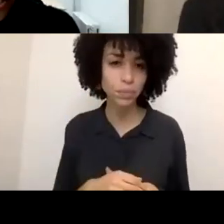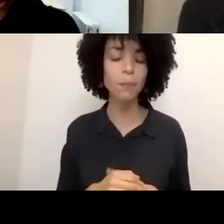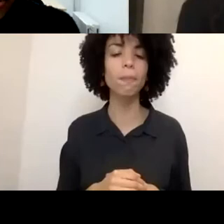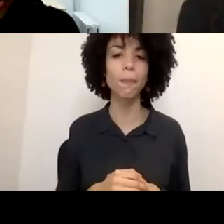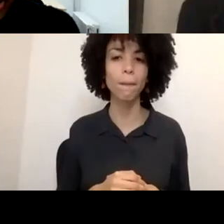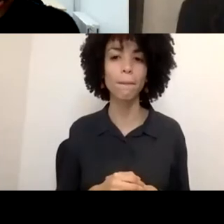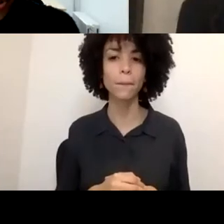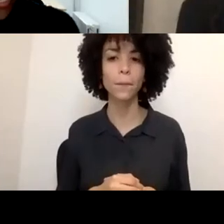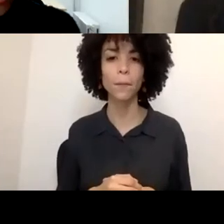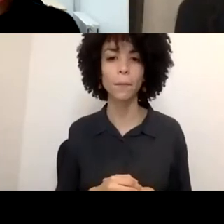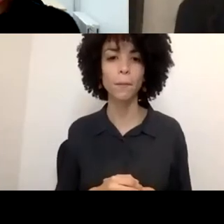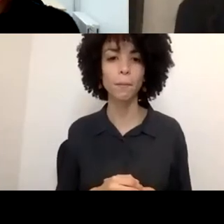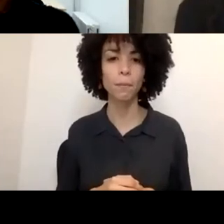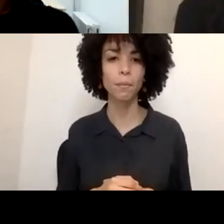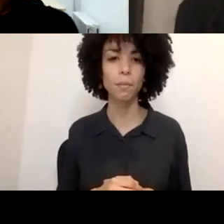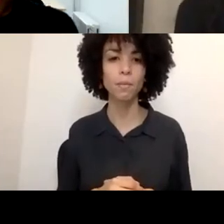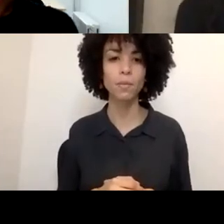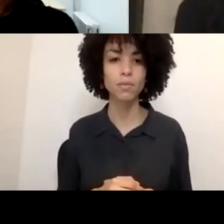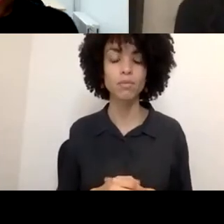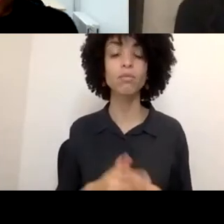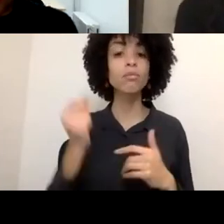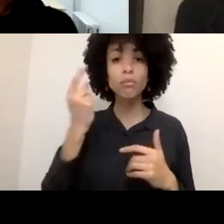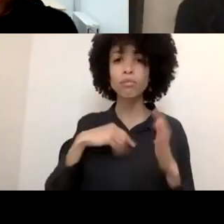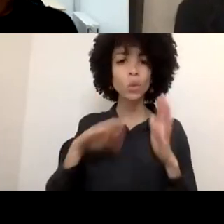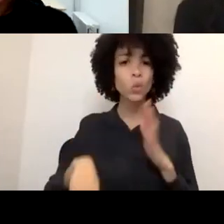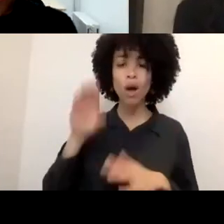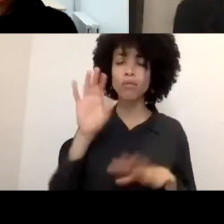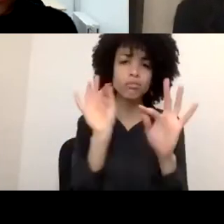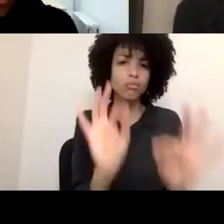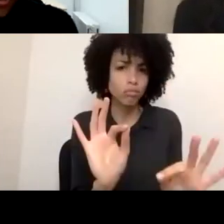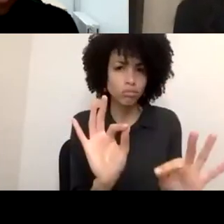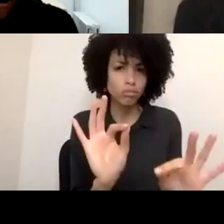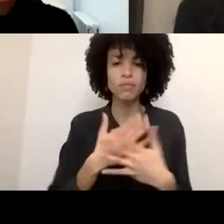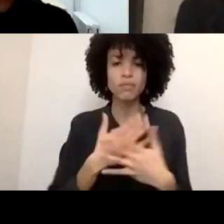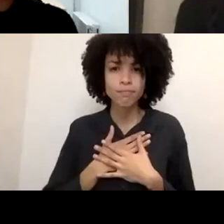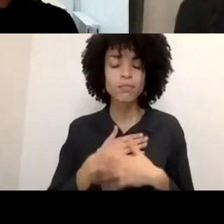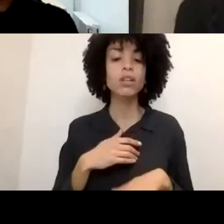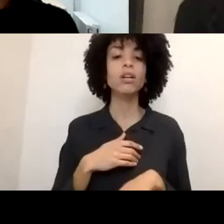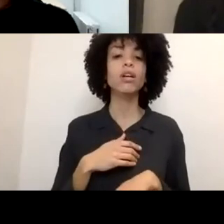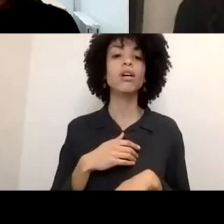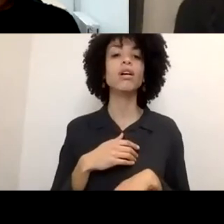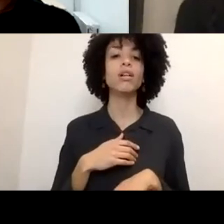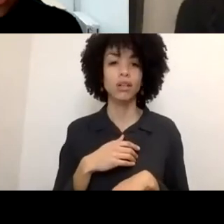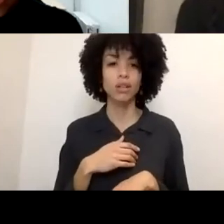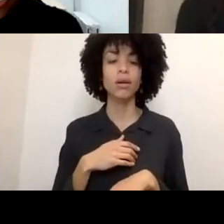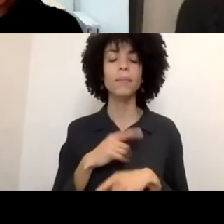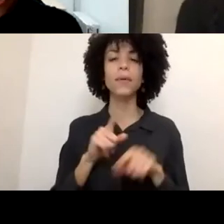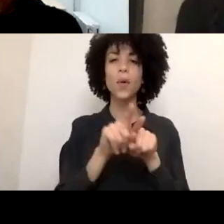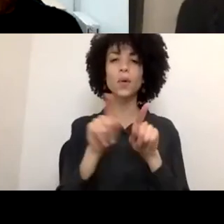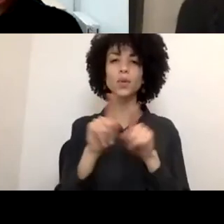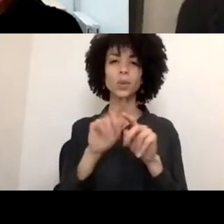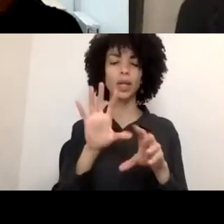as sort of great as my upbringing was, I think, part of the part of it is also a